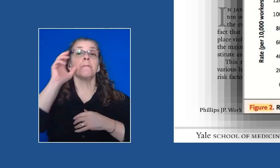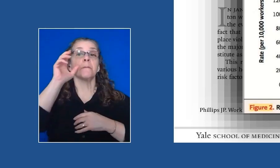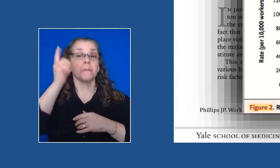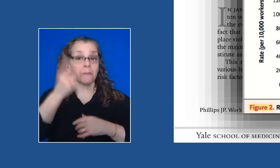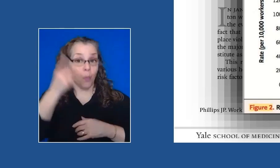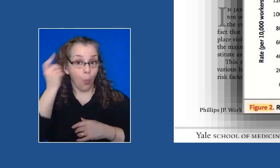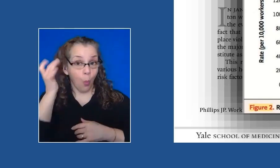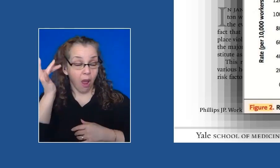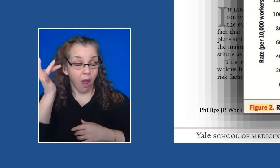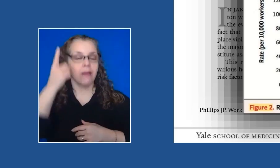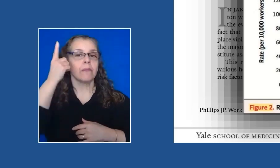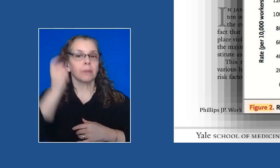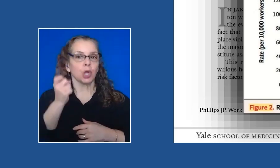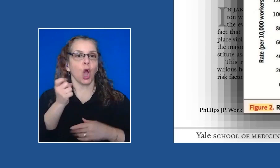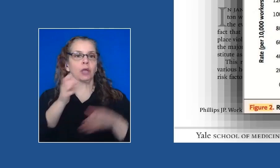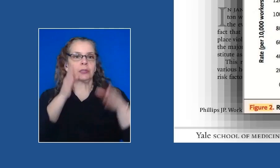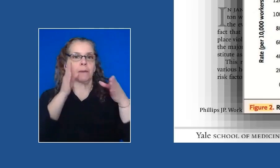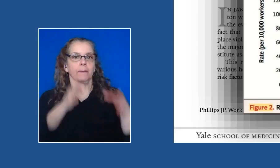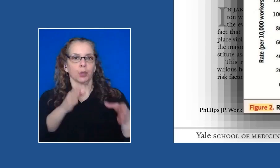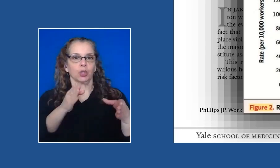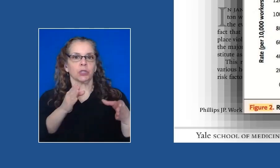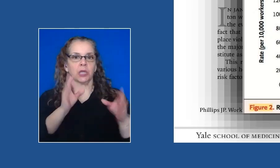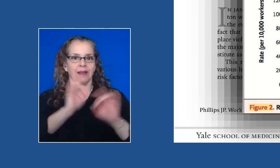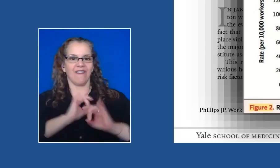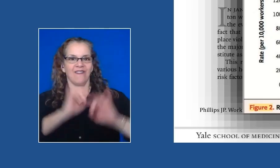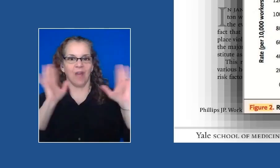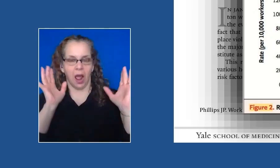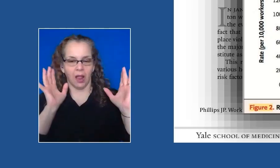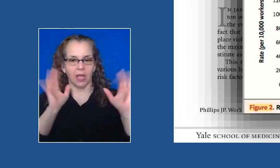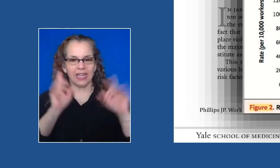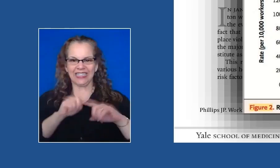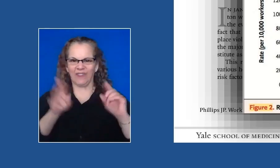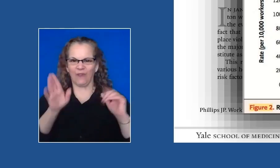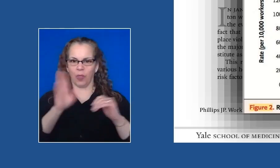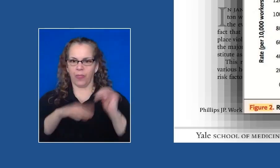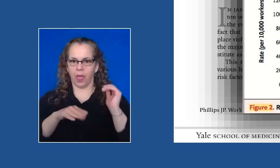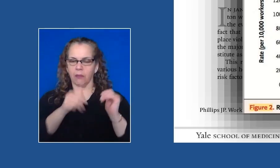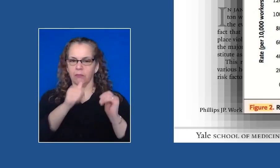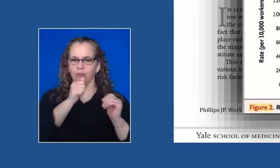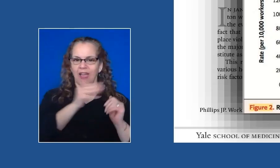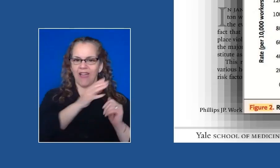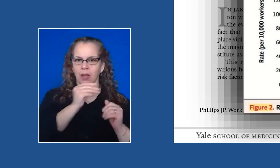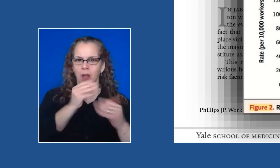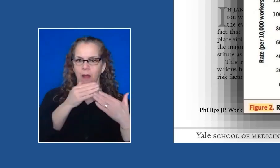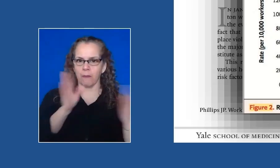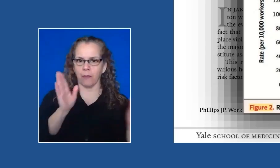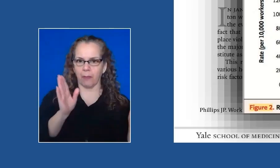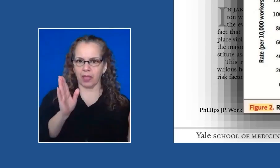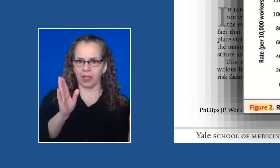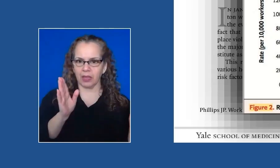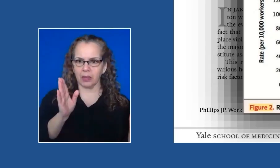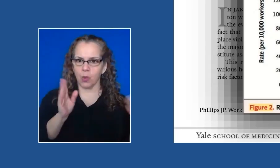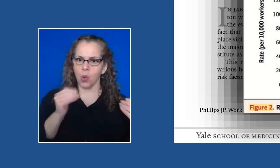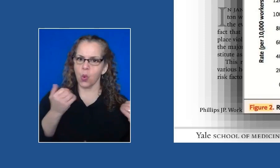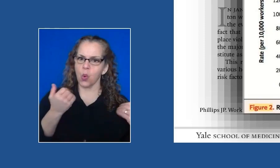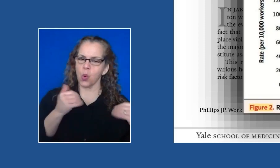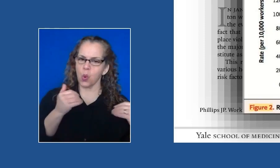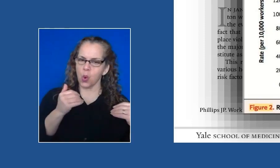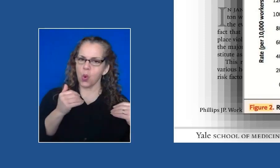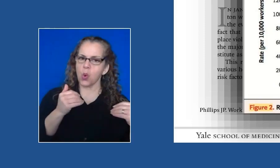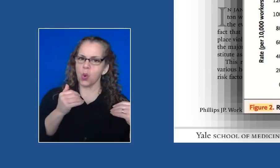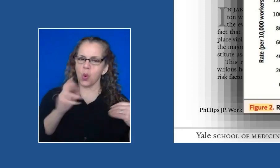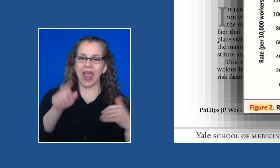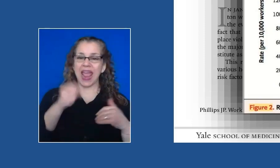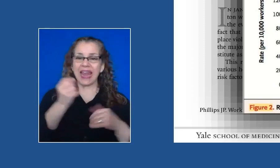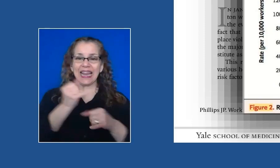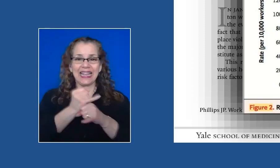times higher than any other sector, including private and public sectors. And this is representing any institution where they receive state